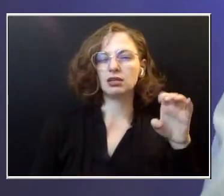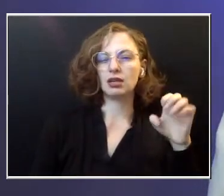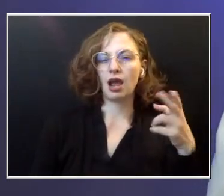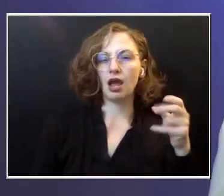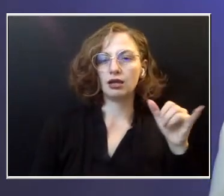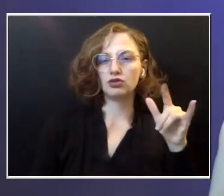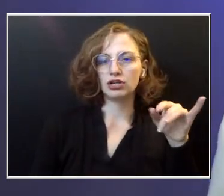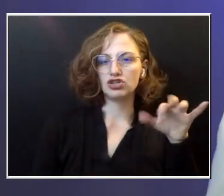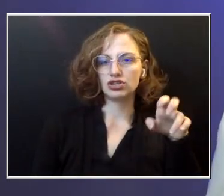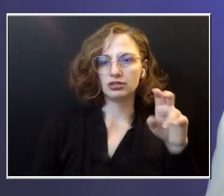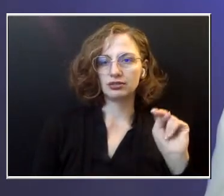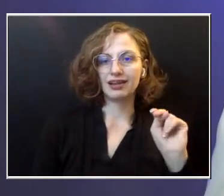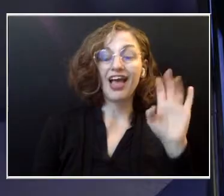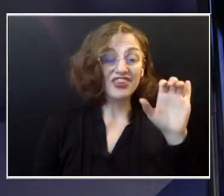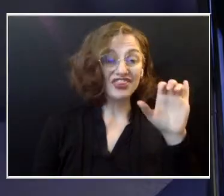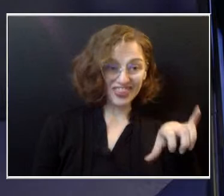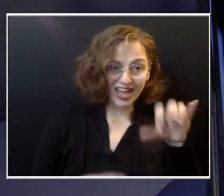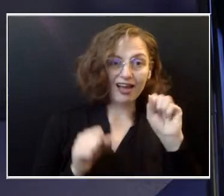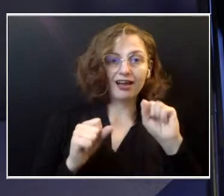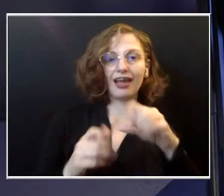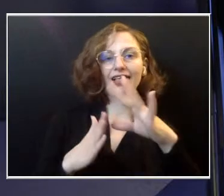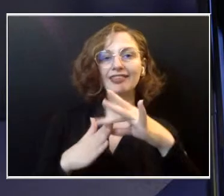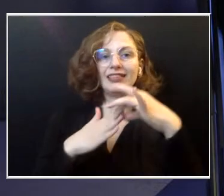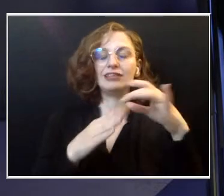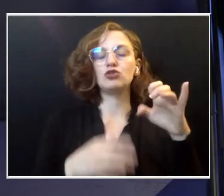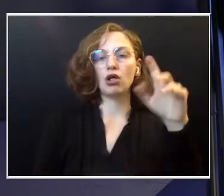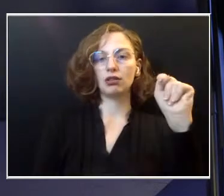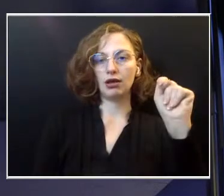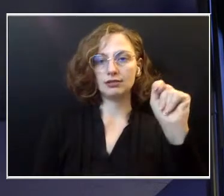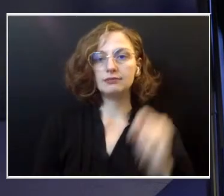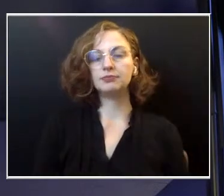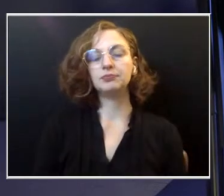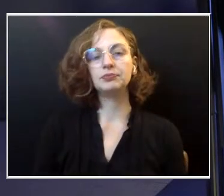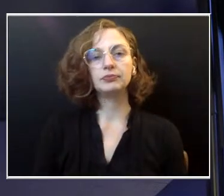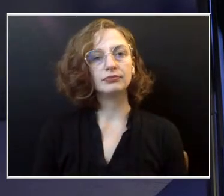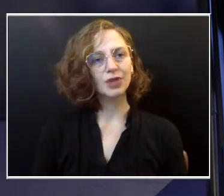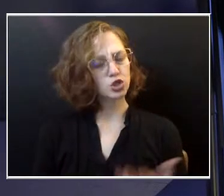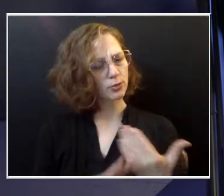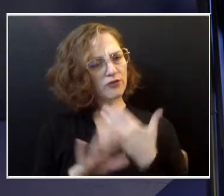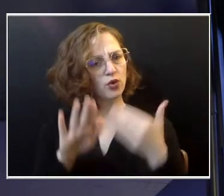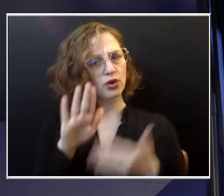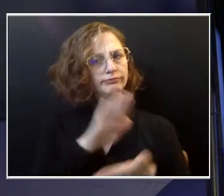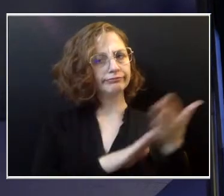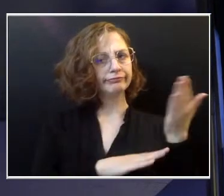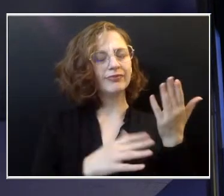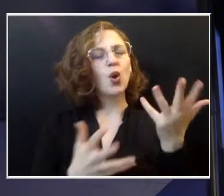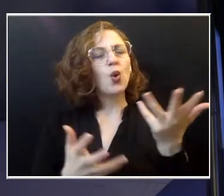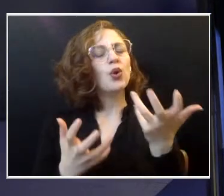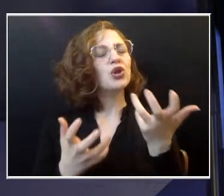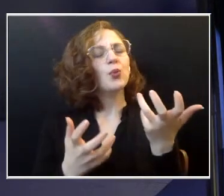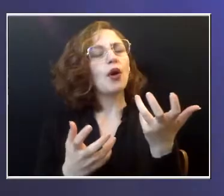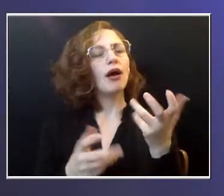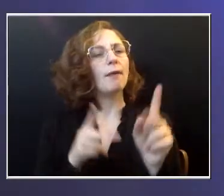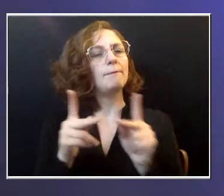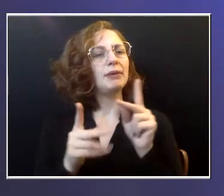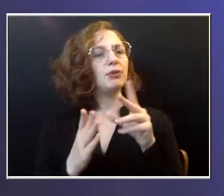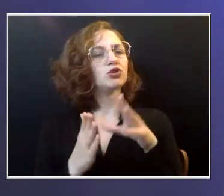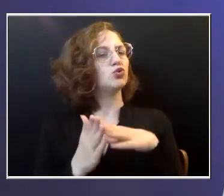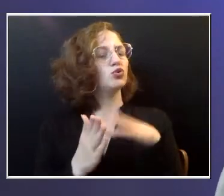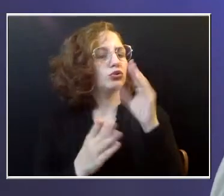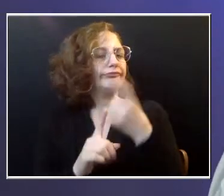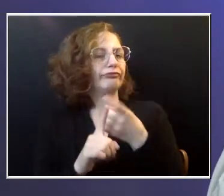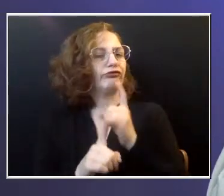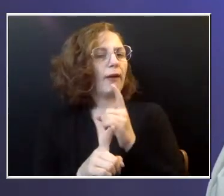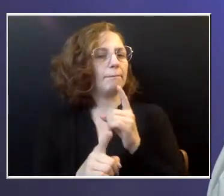clots to form. Before you take off, just what do you want folks to take away from Camden's story? Yeah, just like Camden's parents saw,